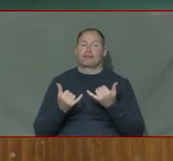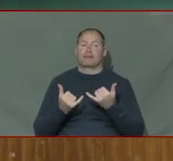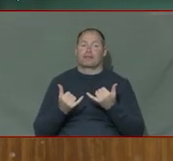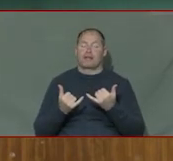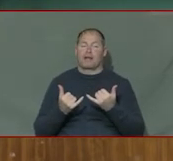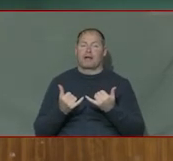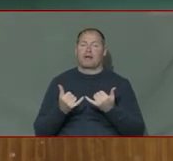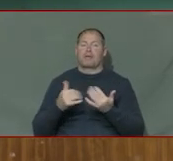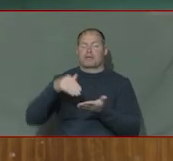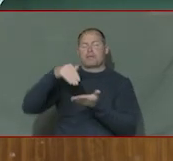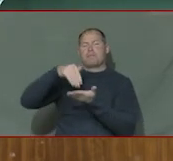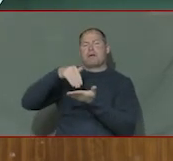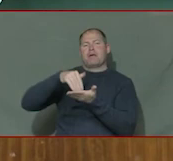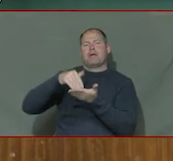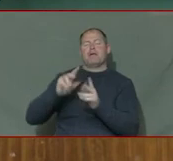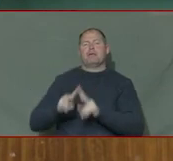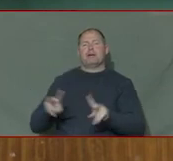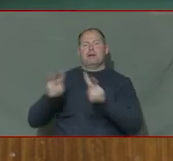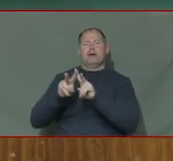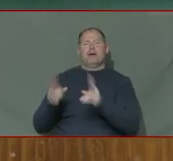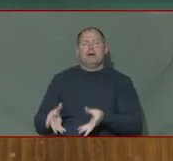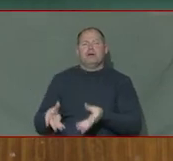the minimum value of r,